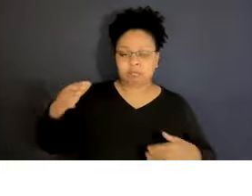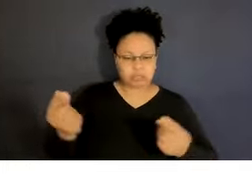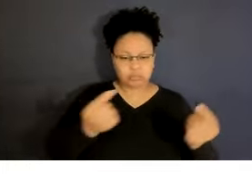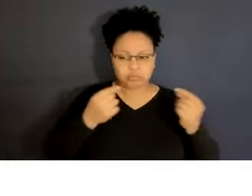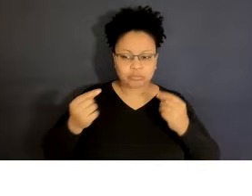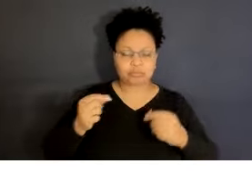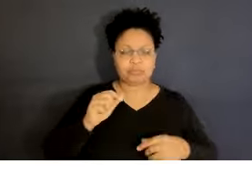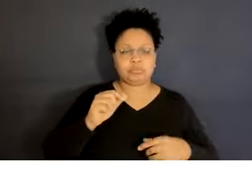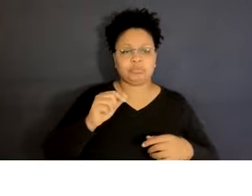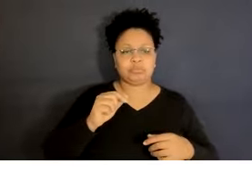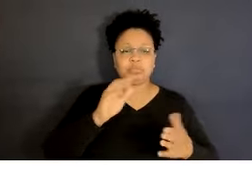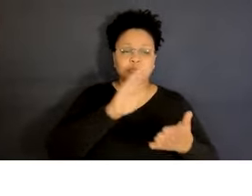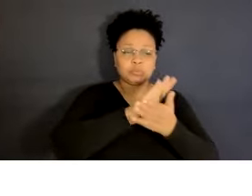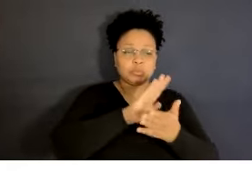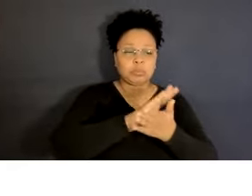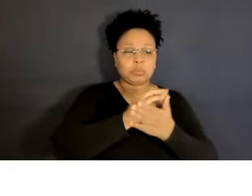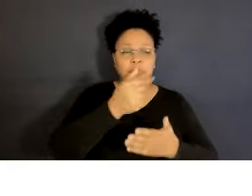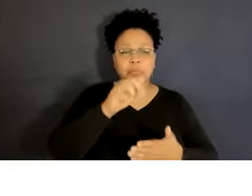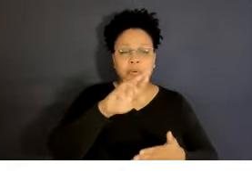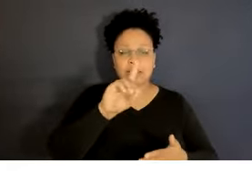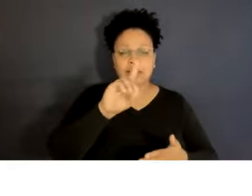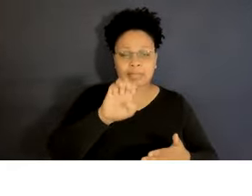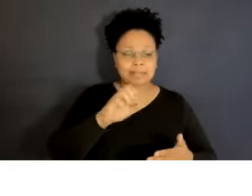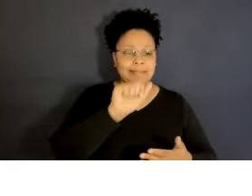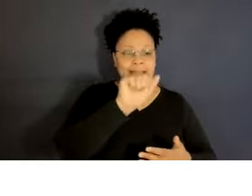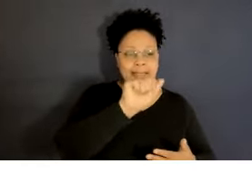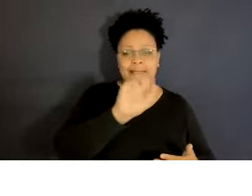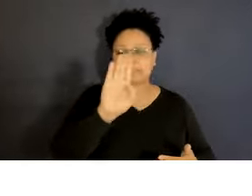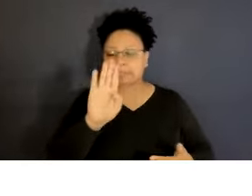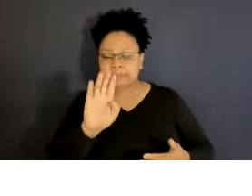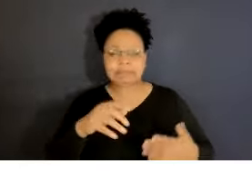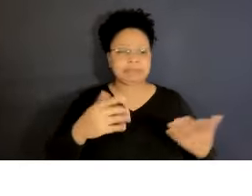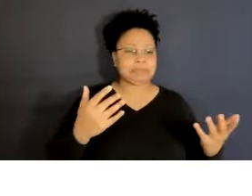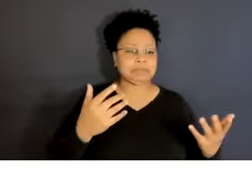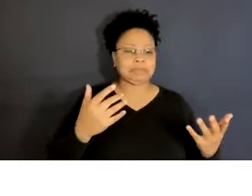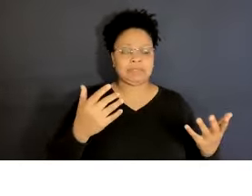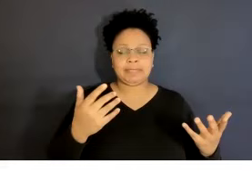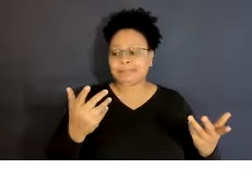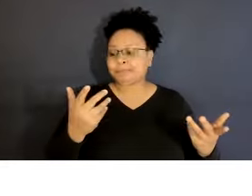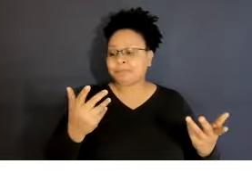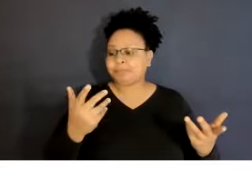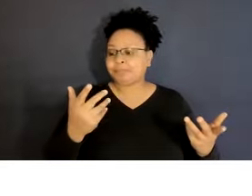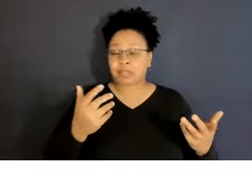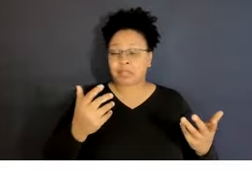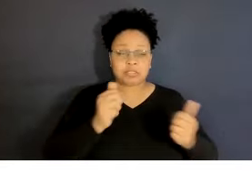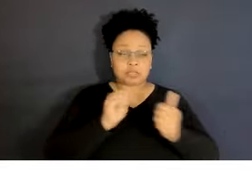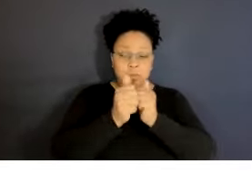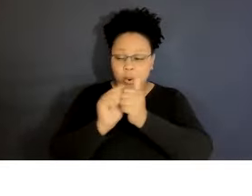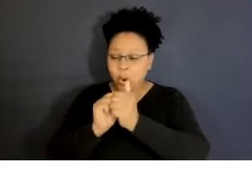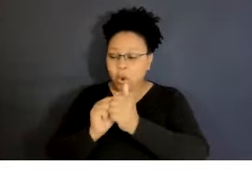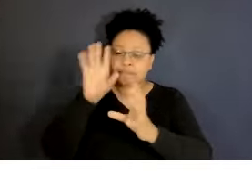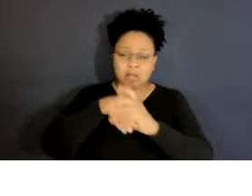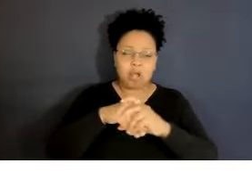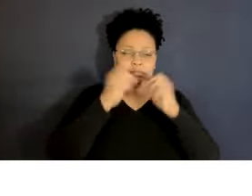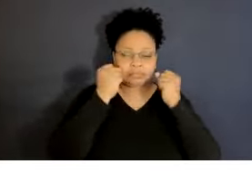getting A's and B's in my classes, got involved in a lot of sports and other